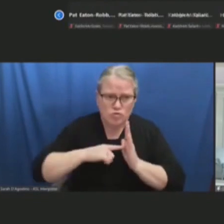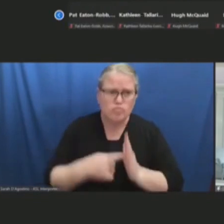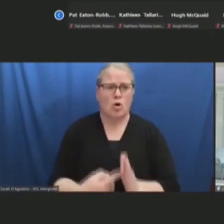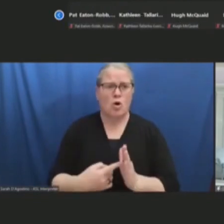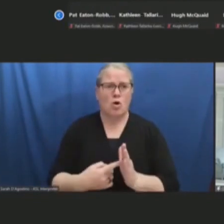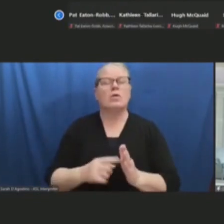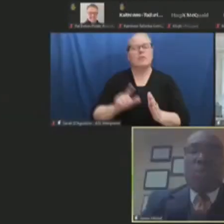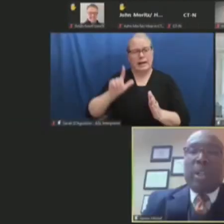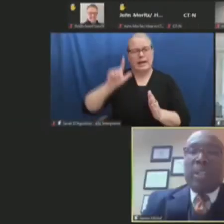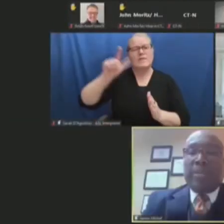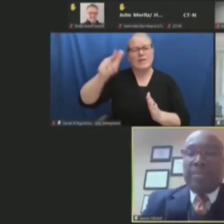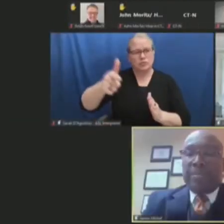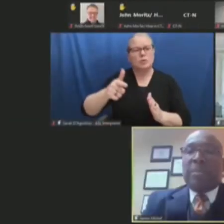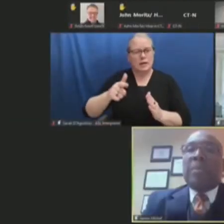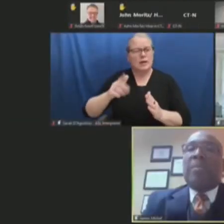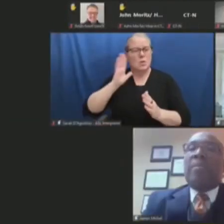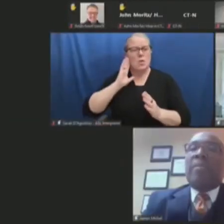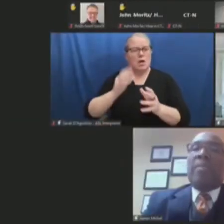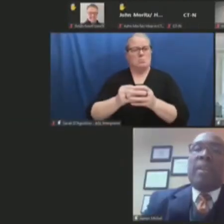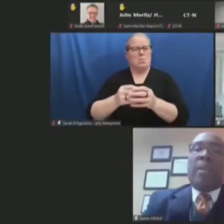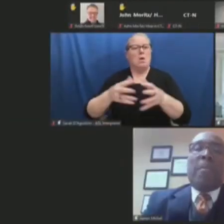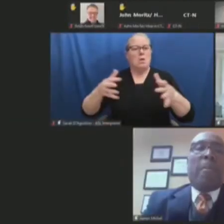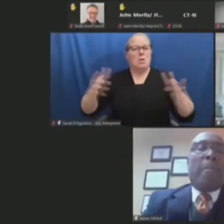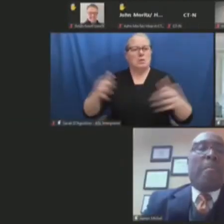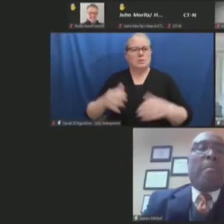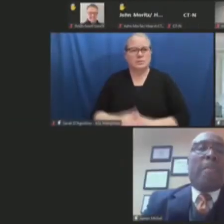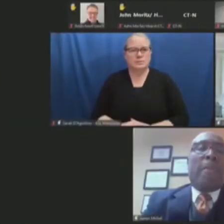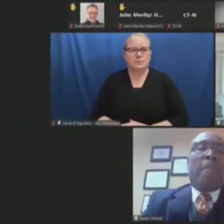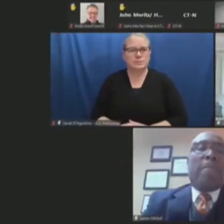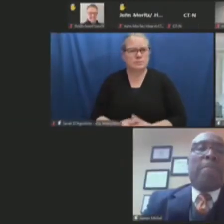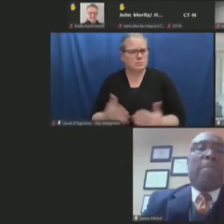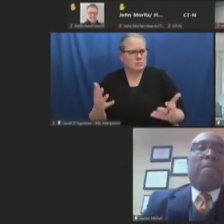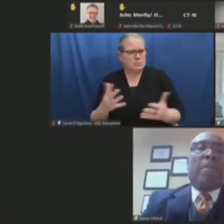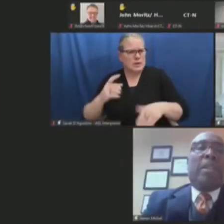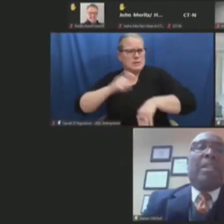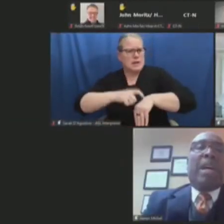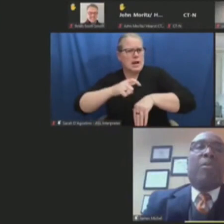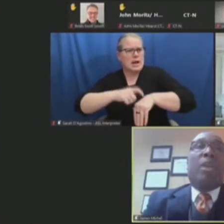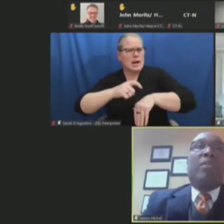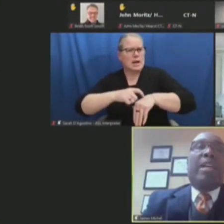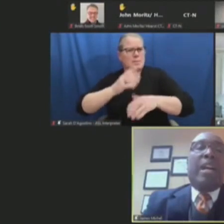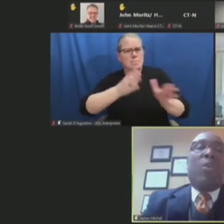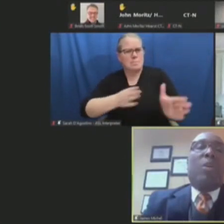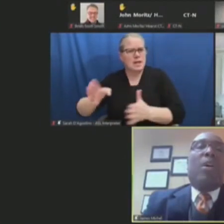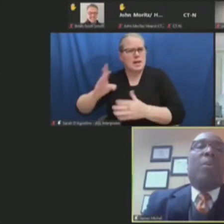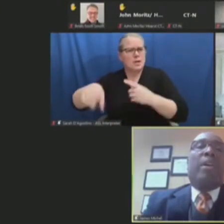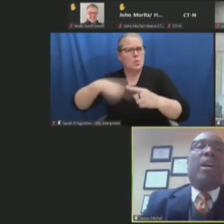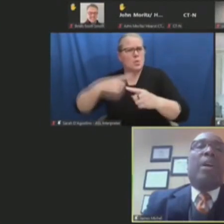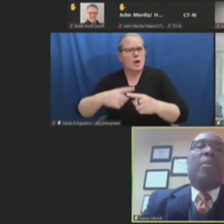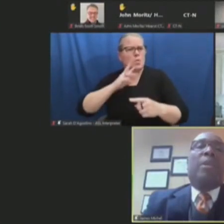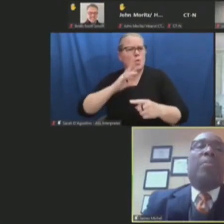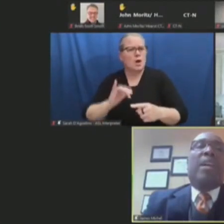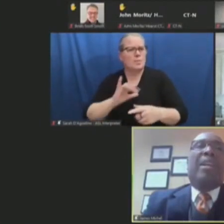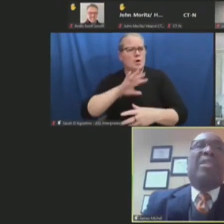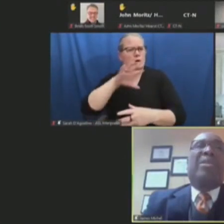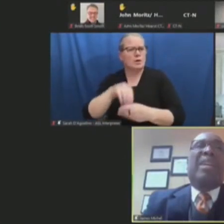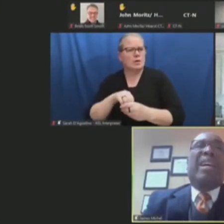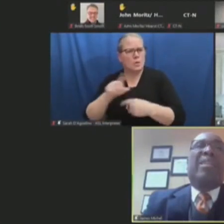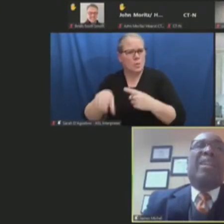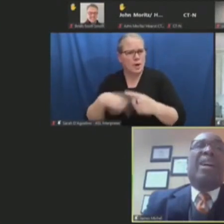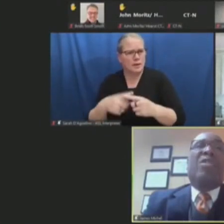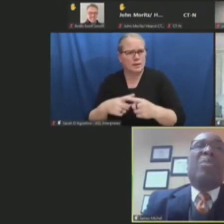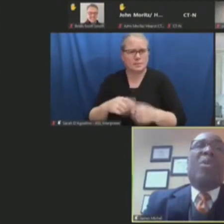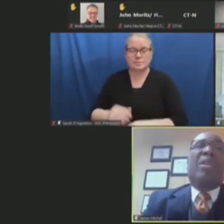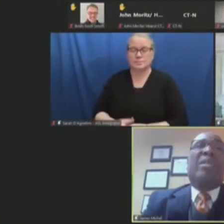those 3 communities as well. Well, what's the plan? What's the timetable? Well, right now, the plan is to